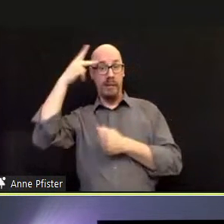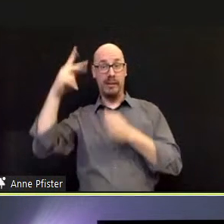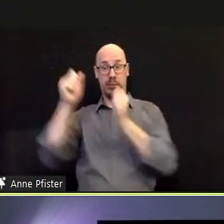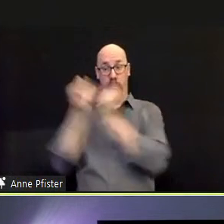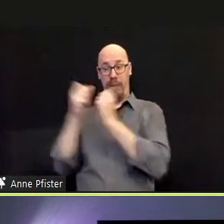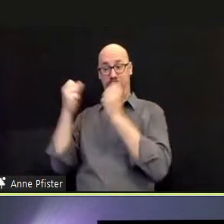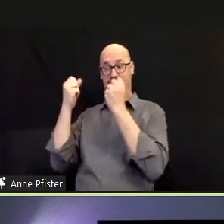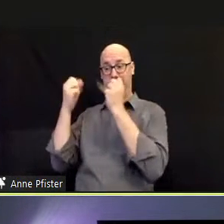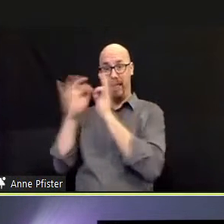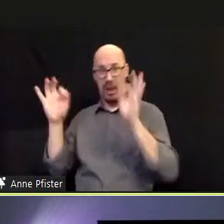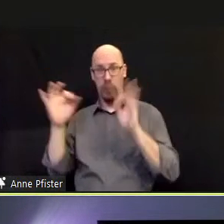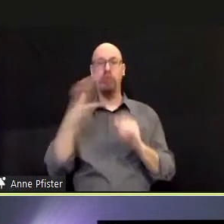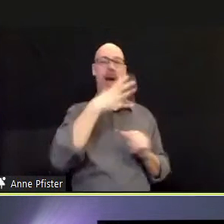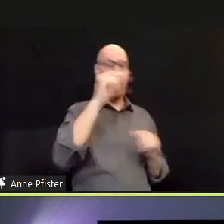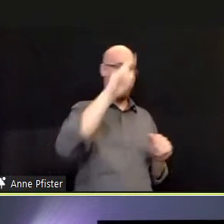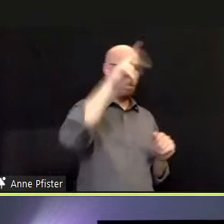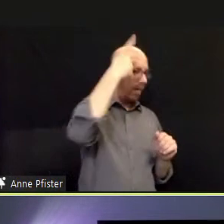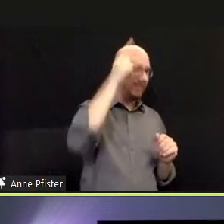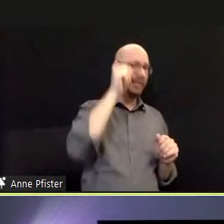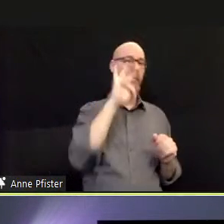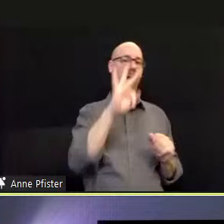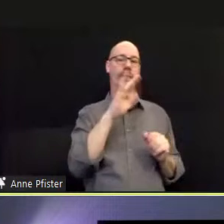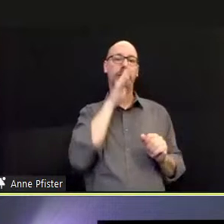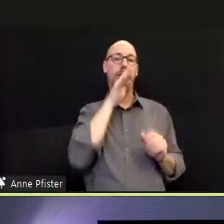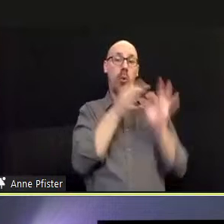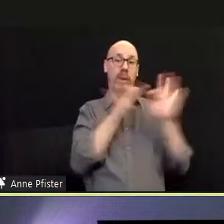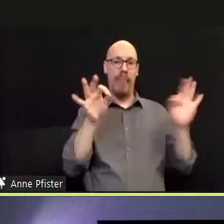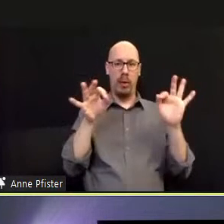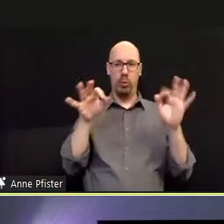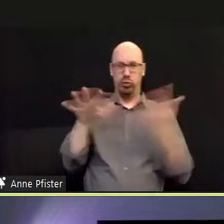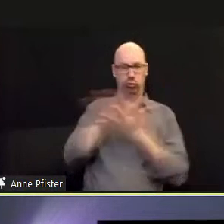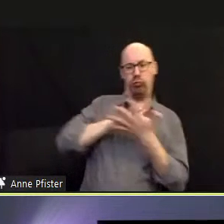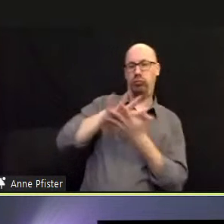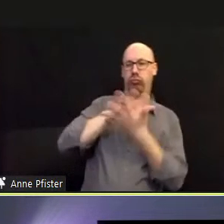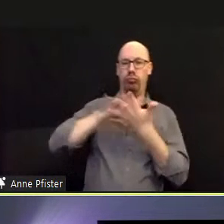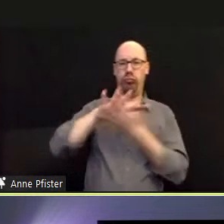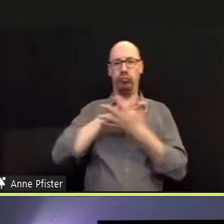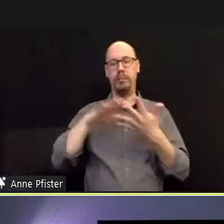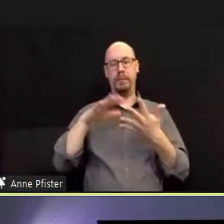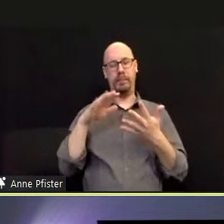with the politics around the use of the spoken languages with which they're linked.